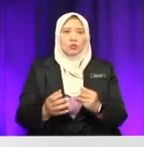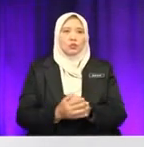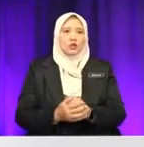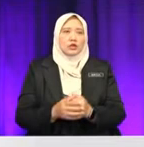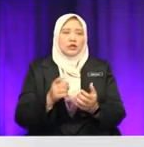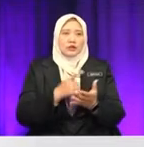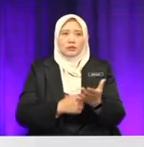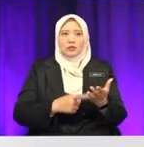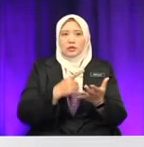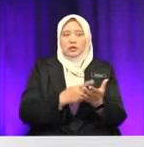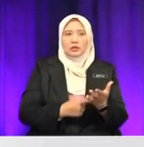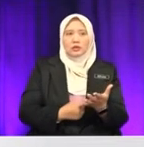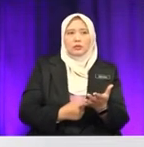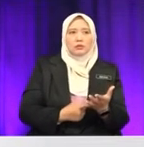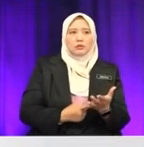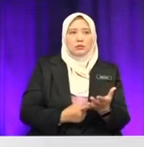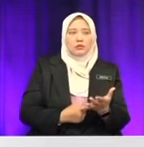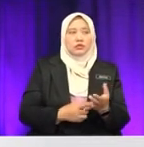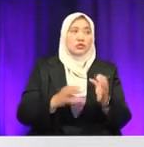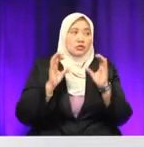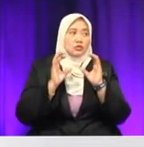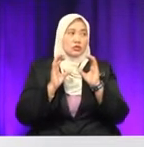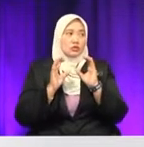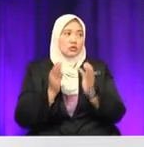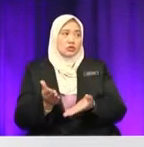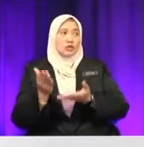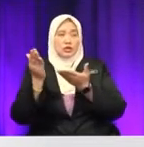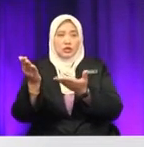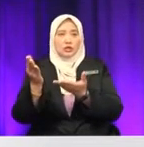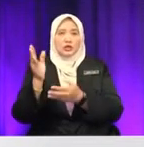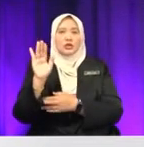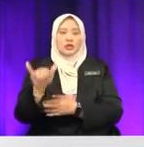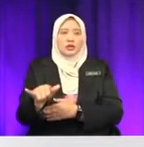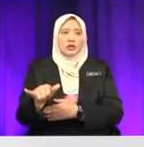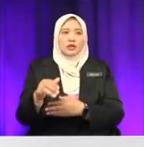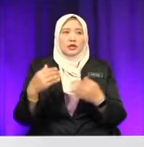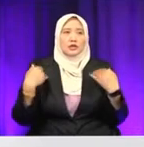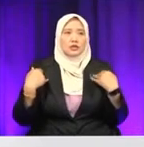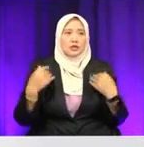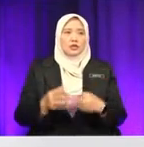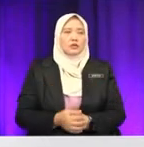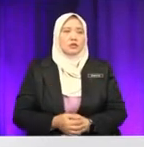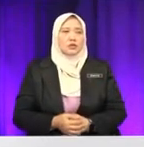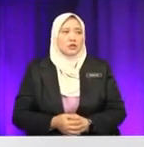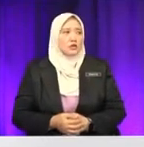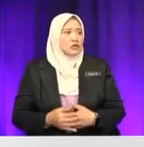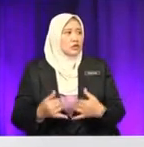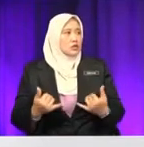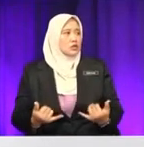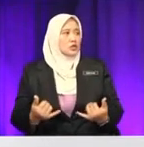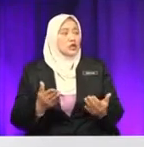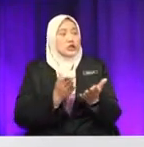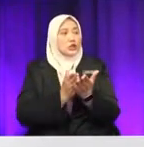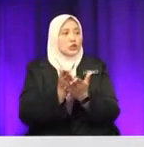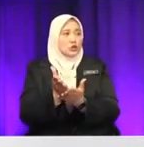All right. So, Hasif only had one sentence. Yeah. So, it's okay. Better than nothing. Mm-hmm. So, good. So, now, let us proceed to the